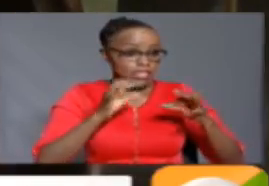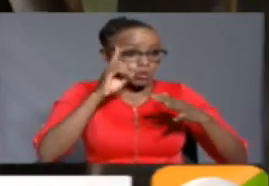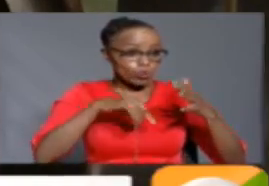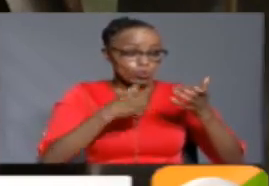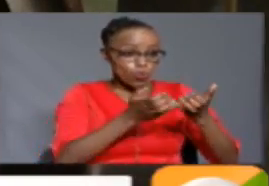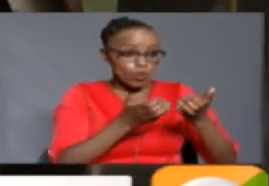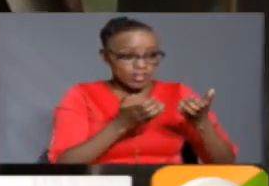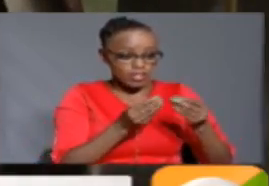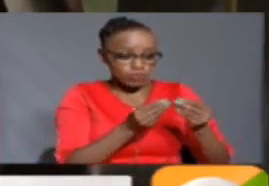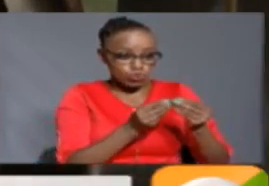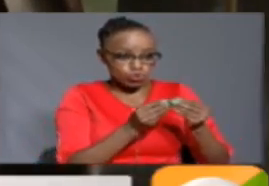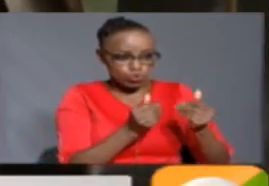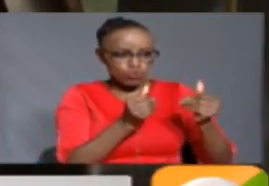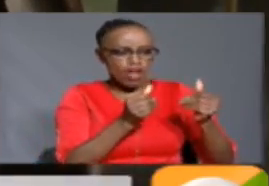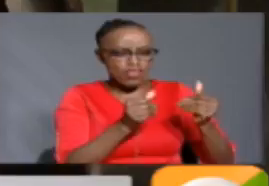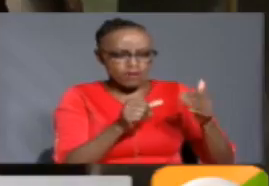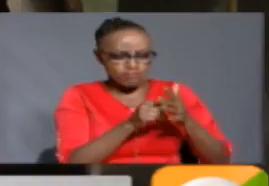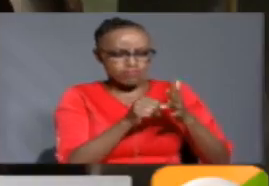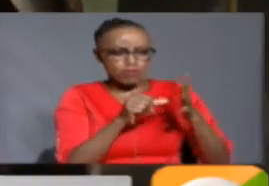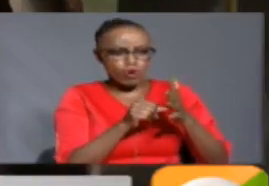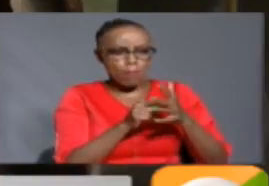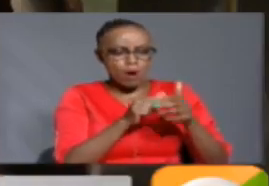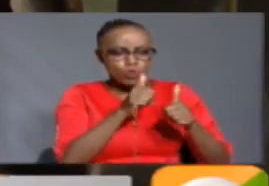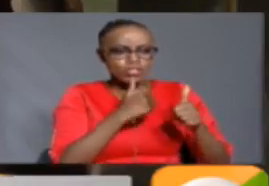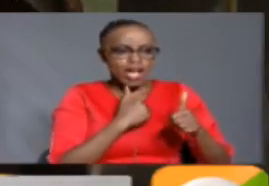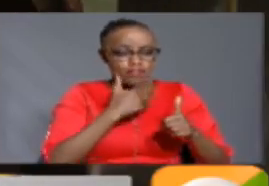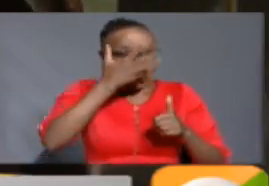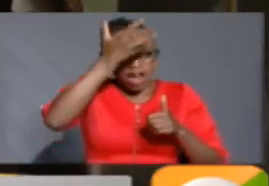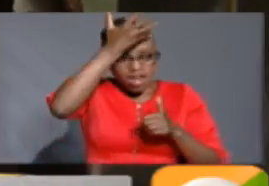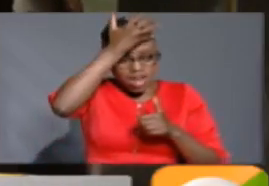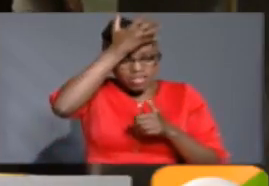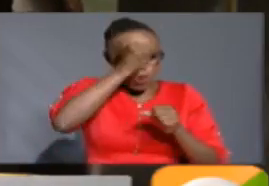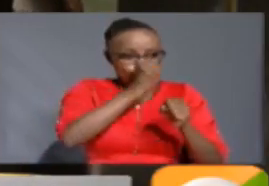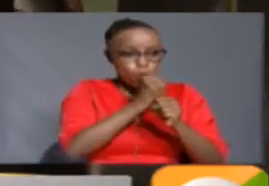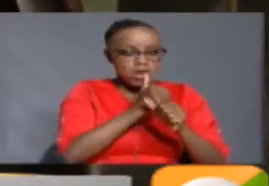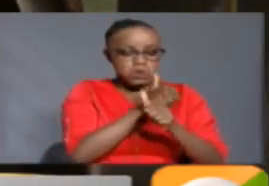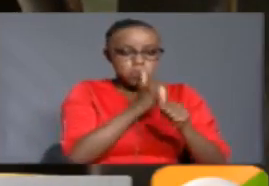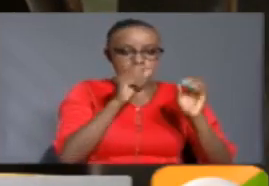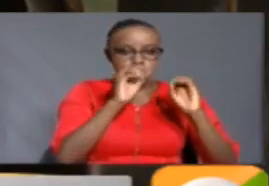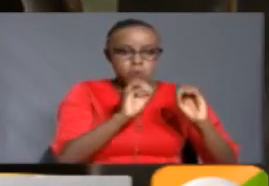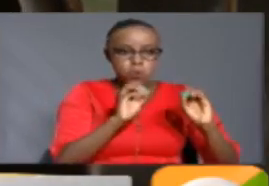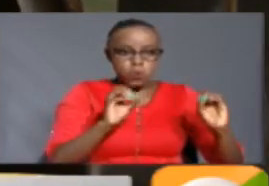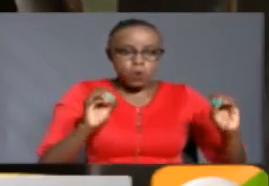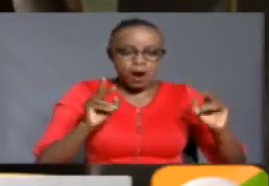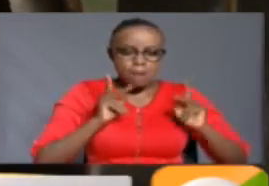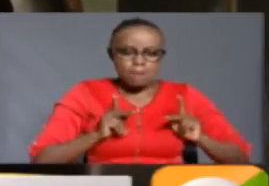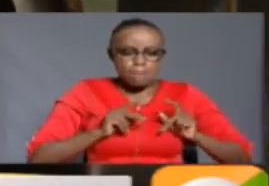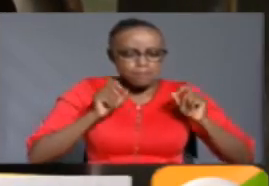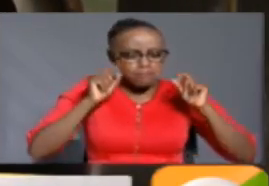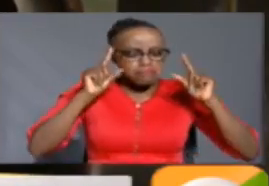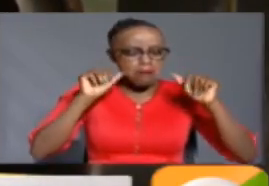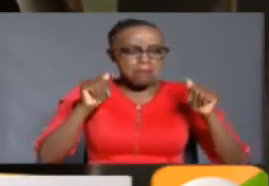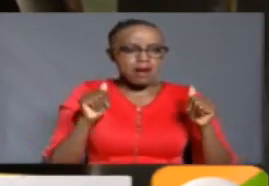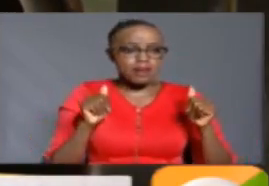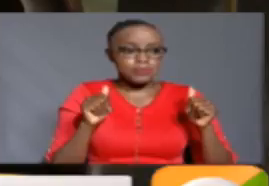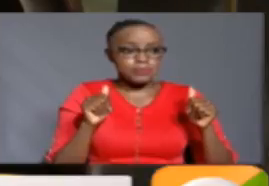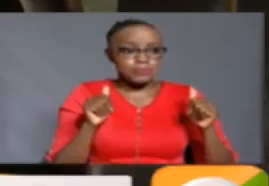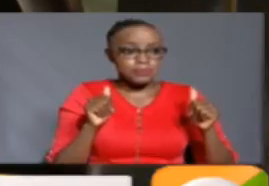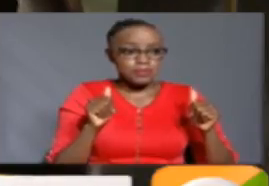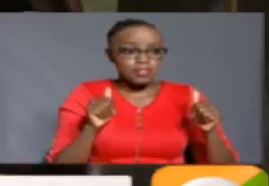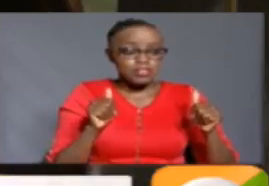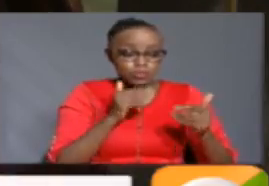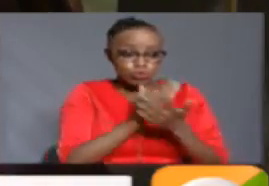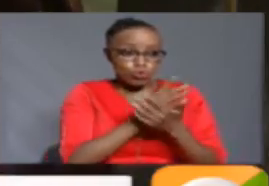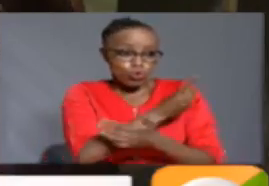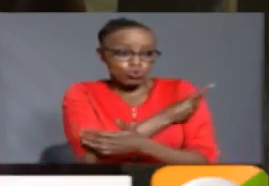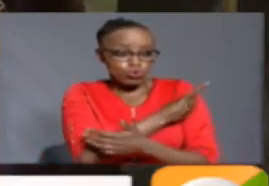needed to solve the quagmire that we're facing. Nurses were not functioning. People do not realize this. Even though